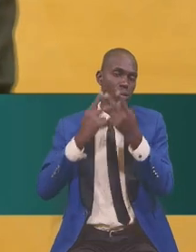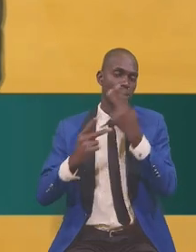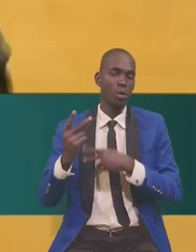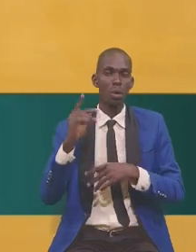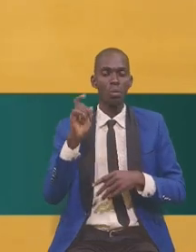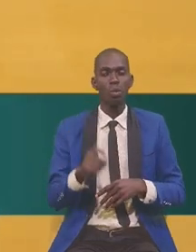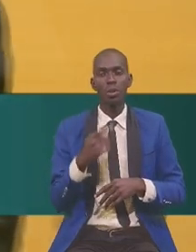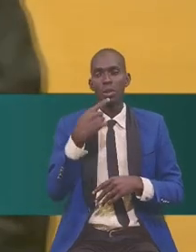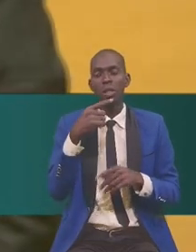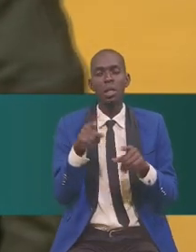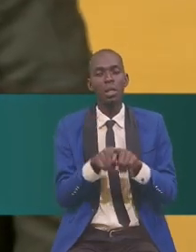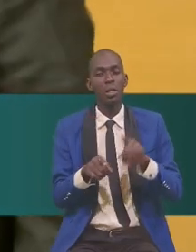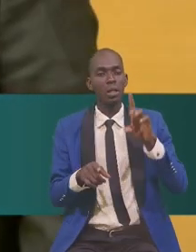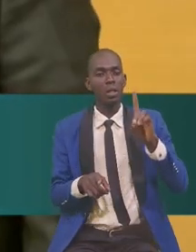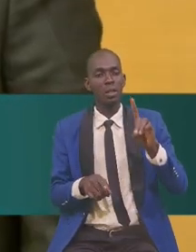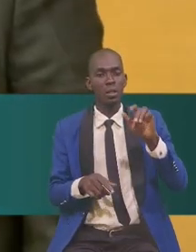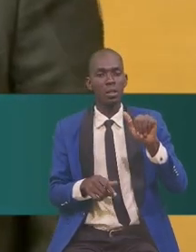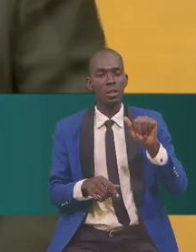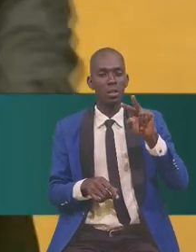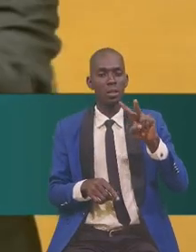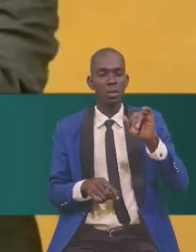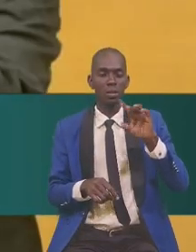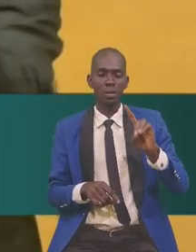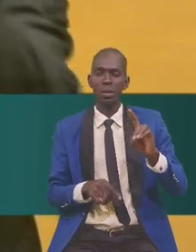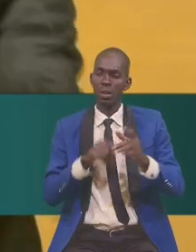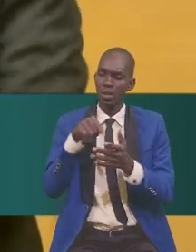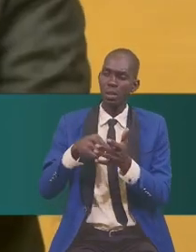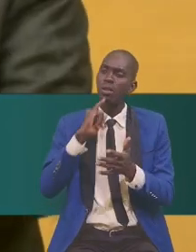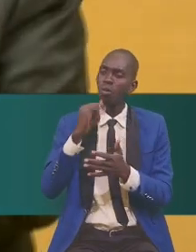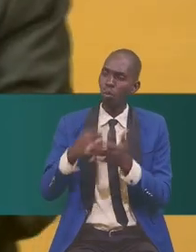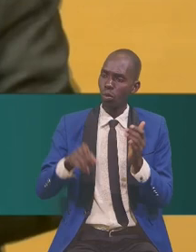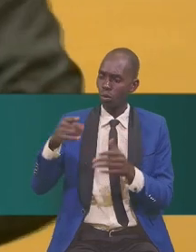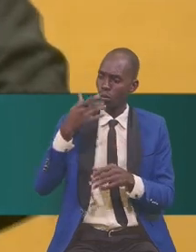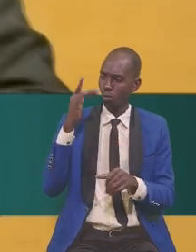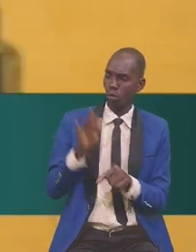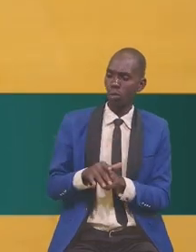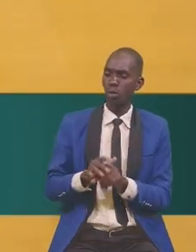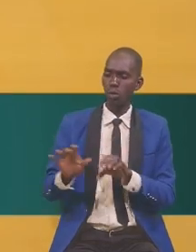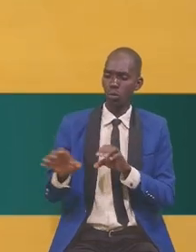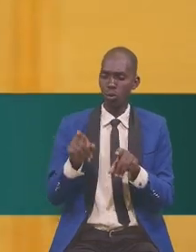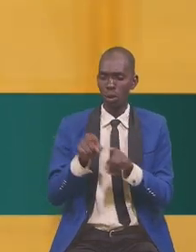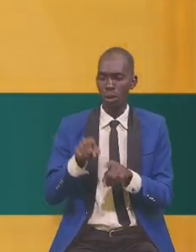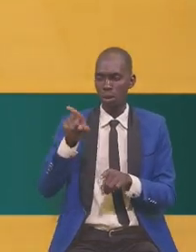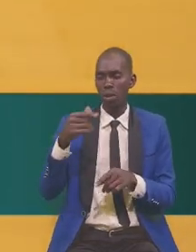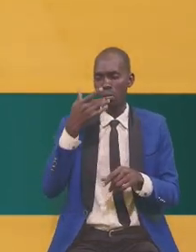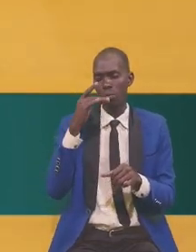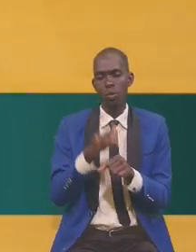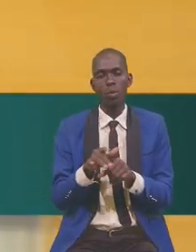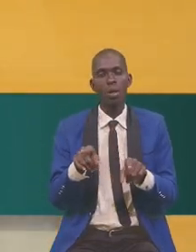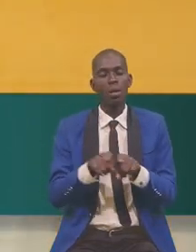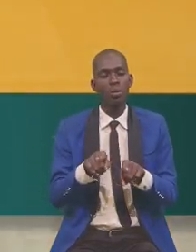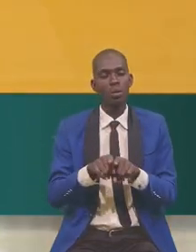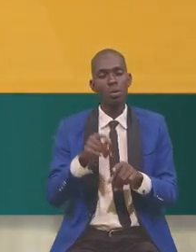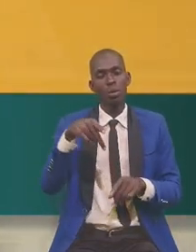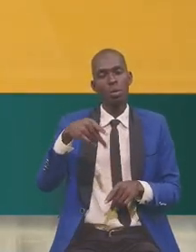like David, Lord, this is what you have said. Do as you have said. Like Paul the